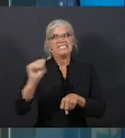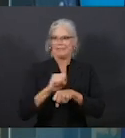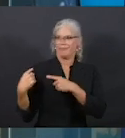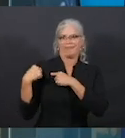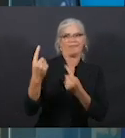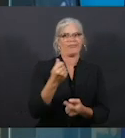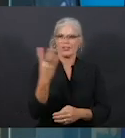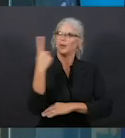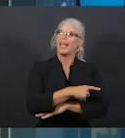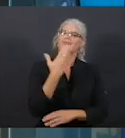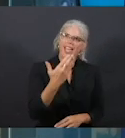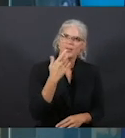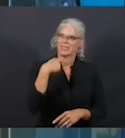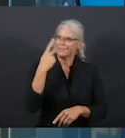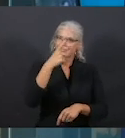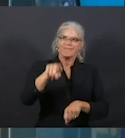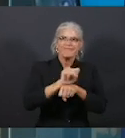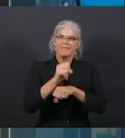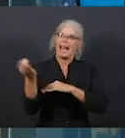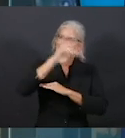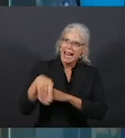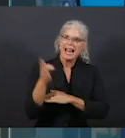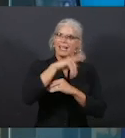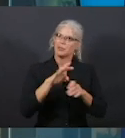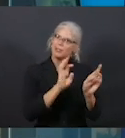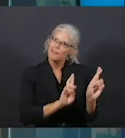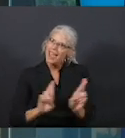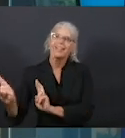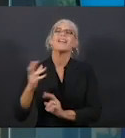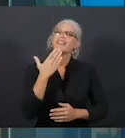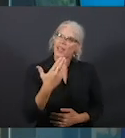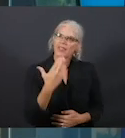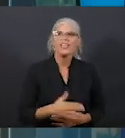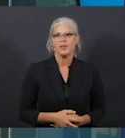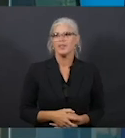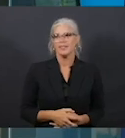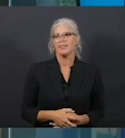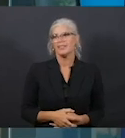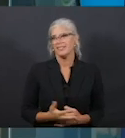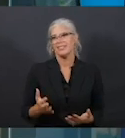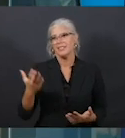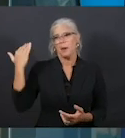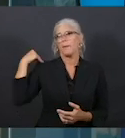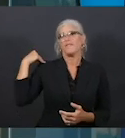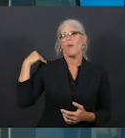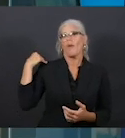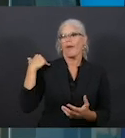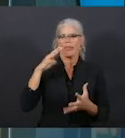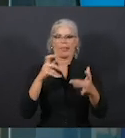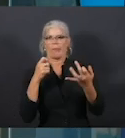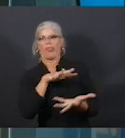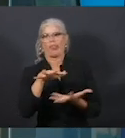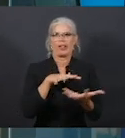days around the clock to be prepared, and this was when this was still a disorganized invest. We weren't sure whether it was going